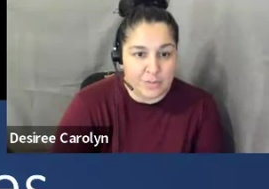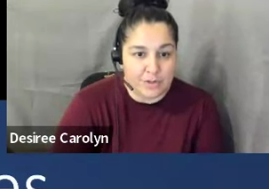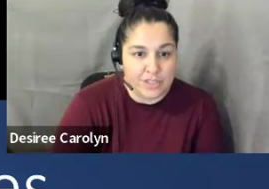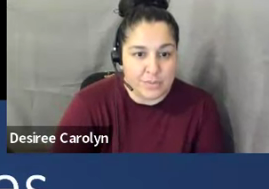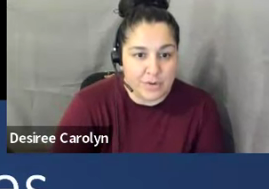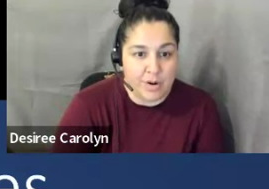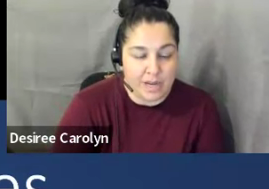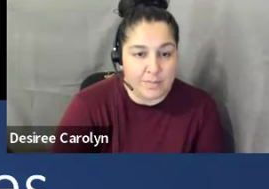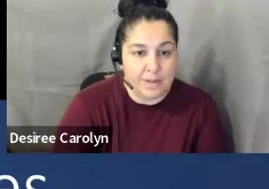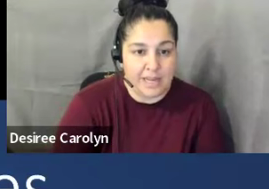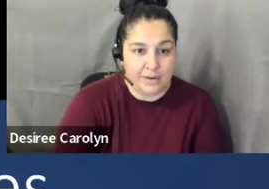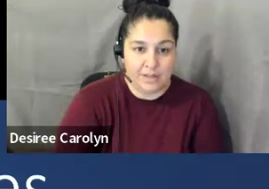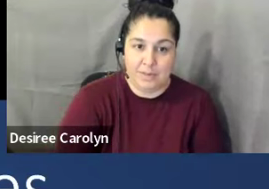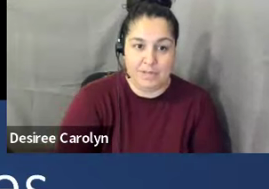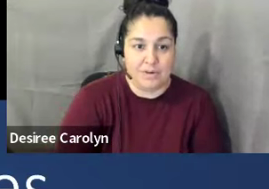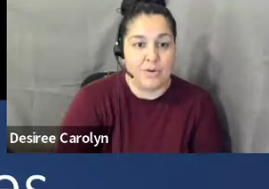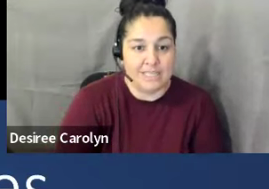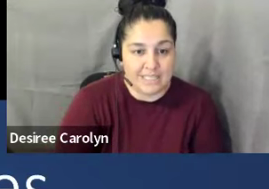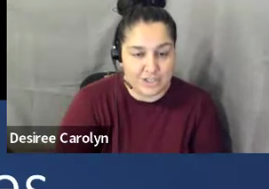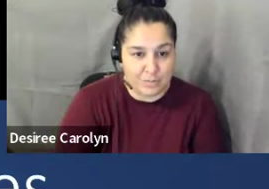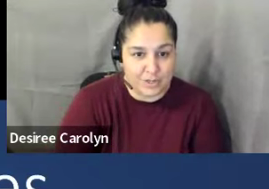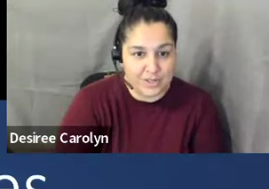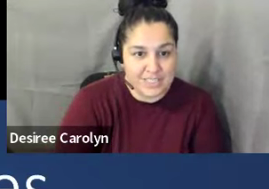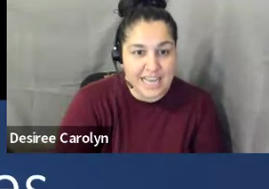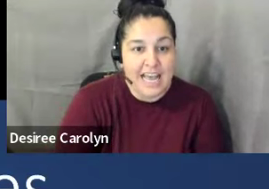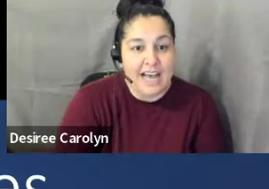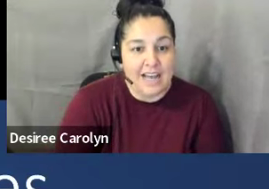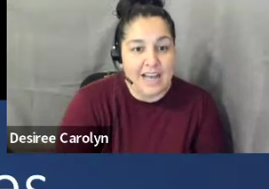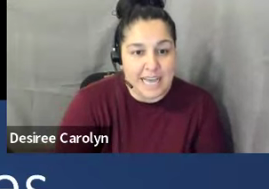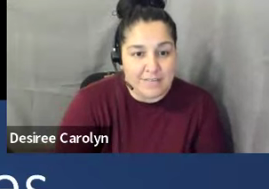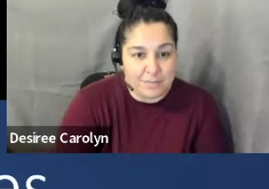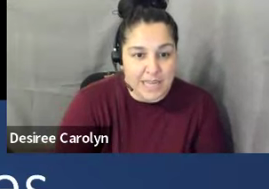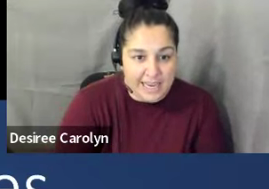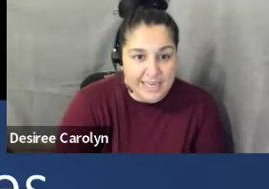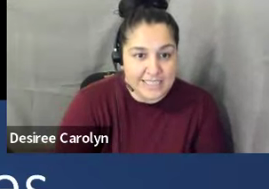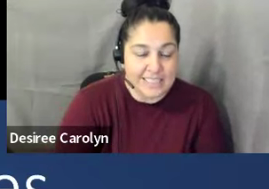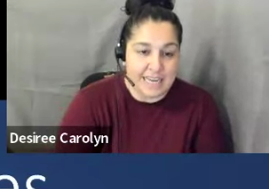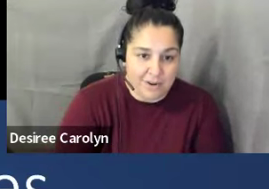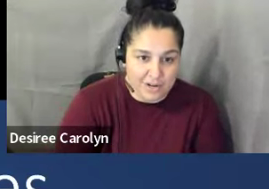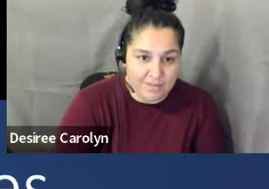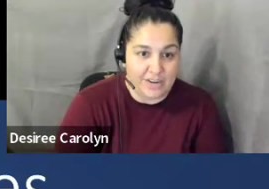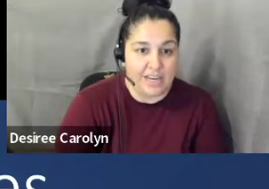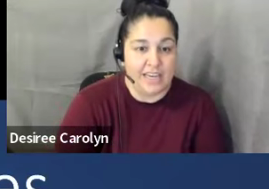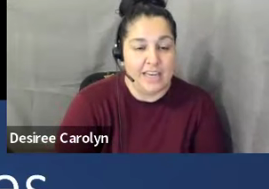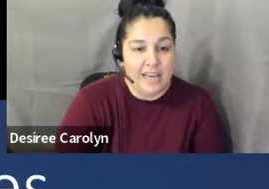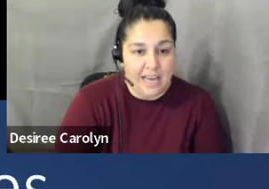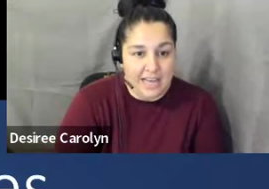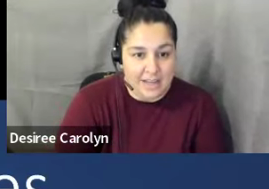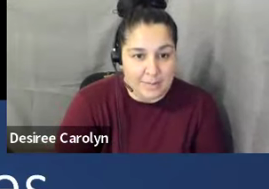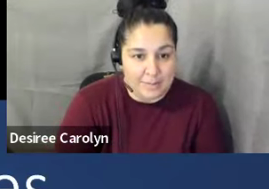use interpreters and people that request interpreters, deaf, blind, deaf, hard of